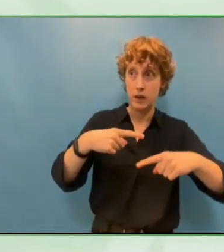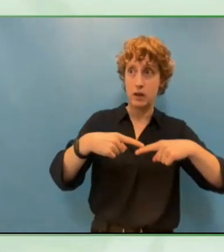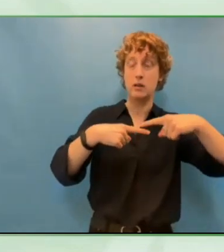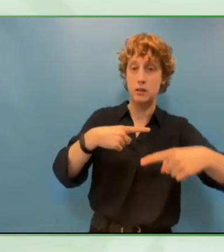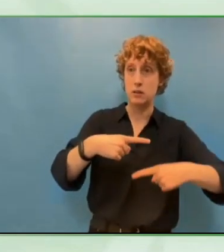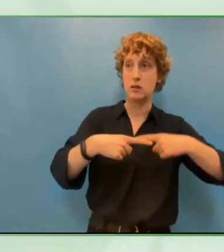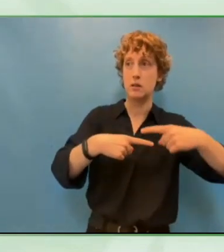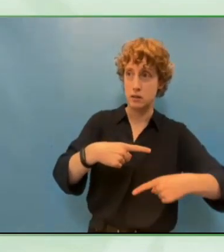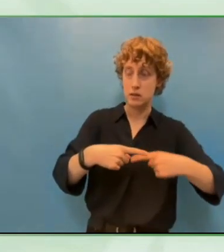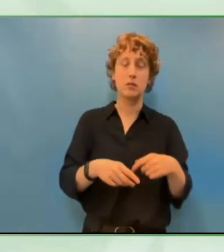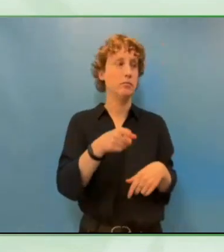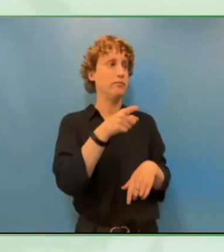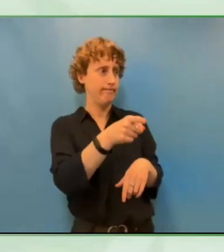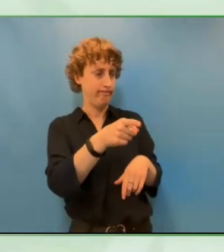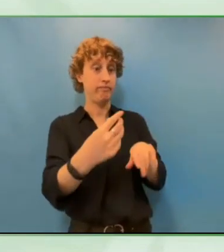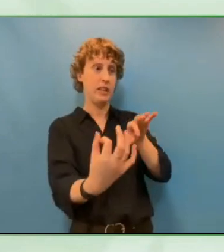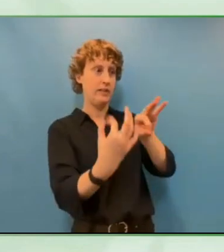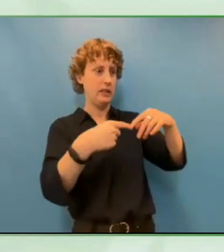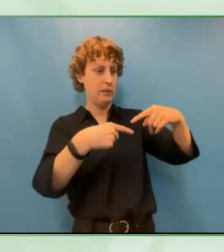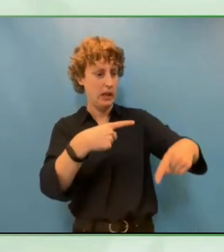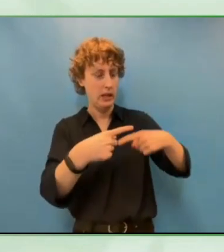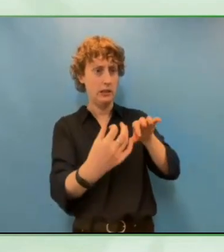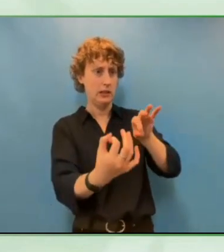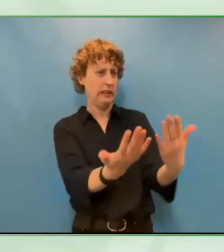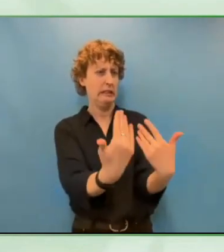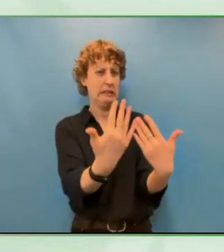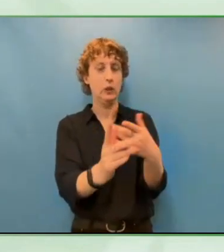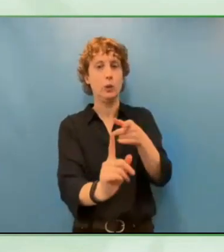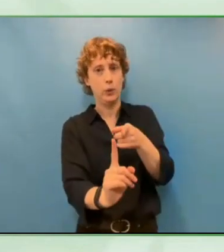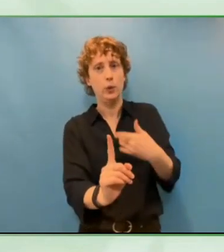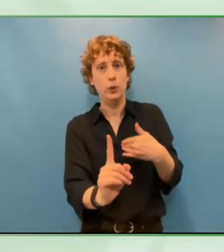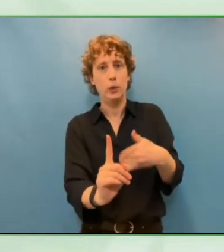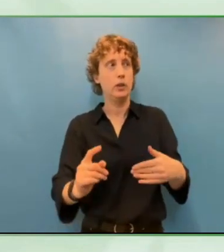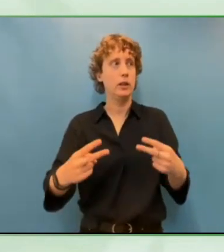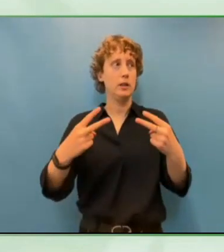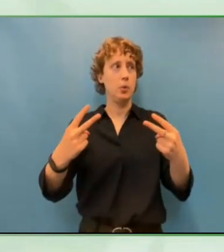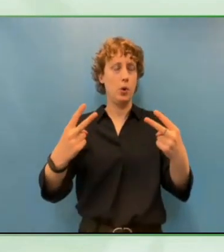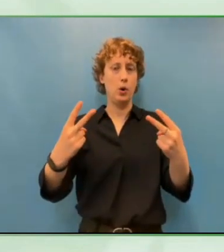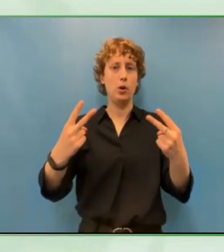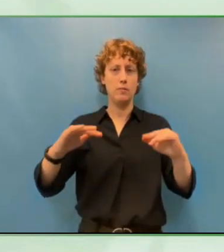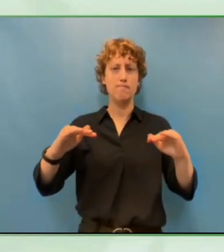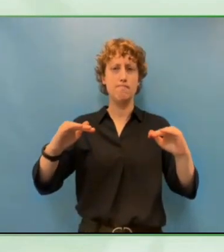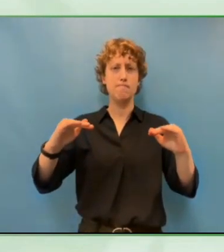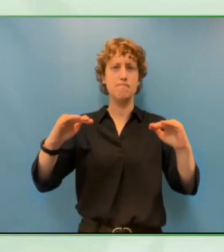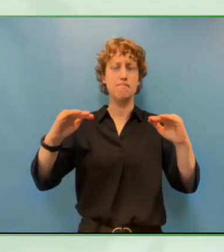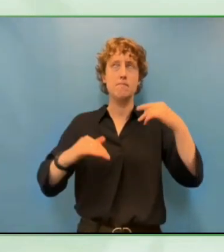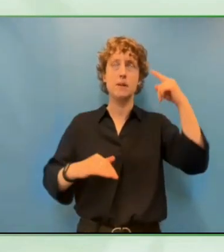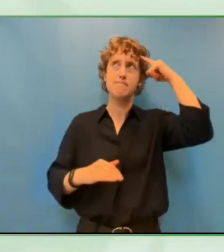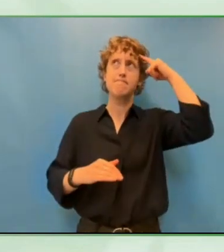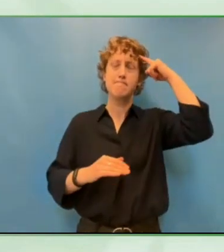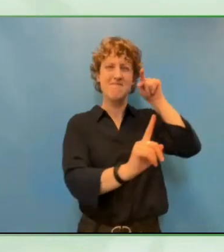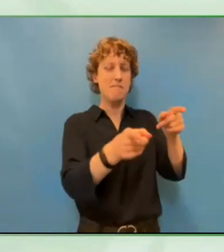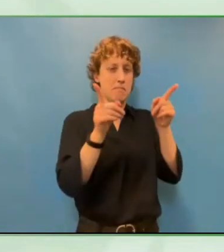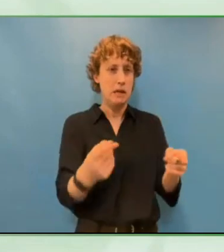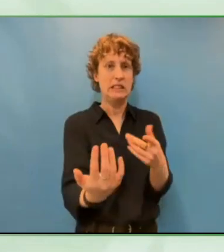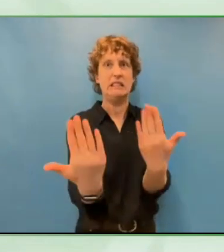constant feedback loop. That's one that really has been staying with me all the years working in accessibility, because you can